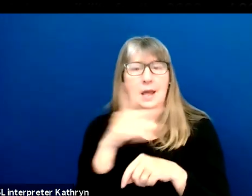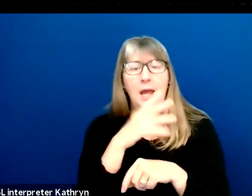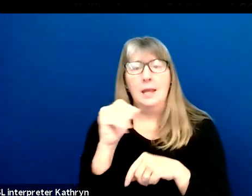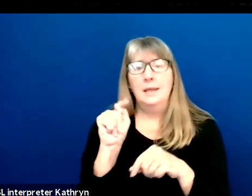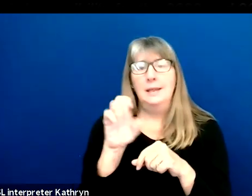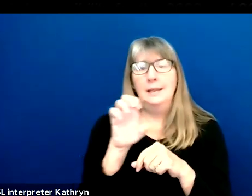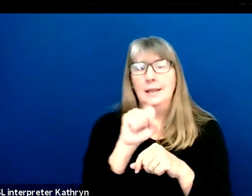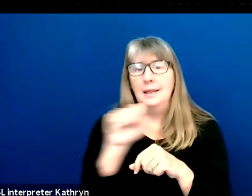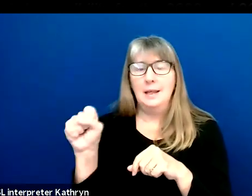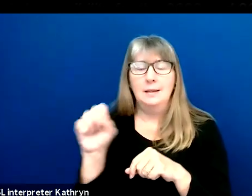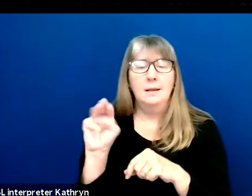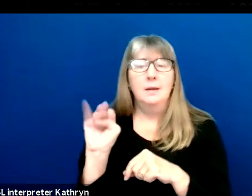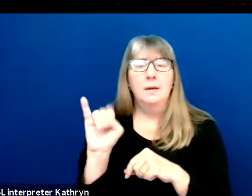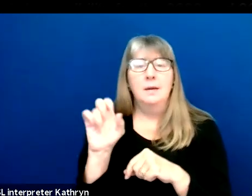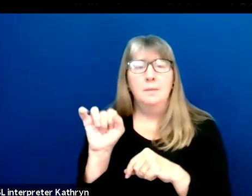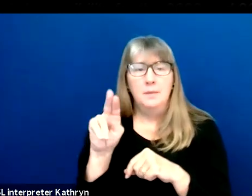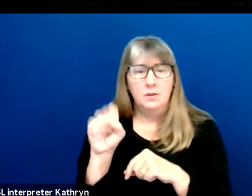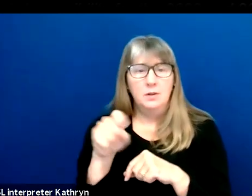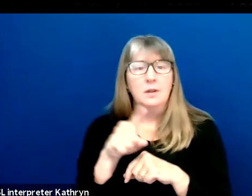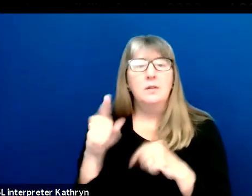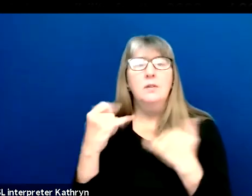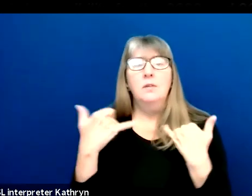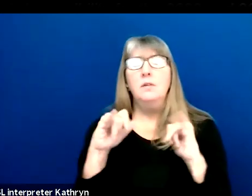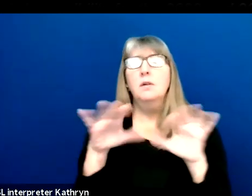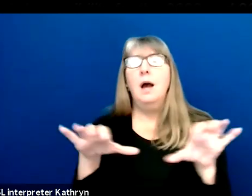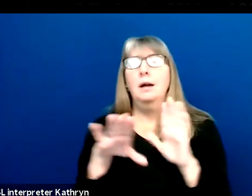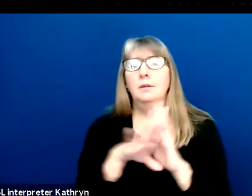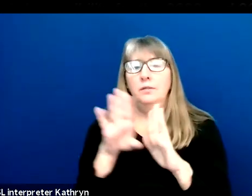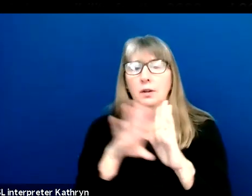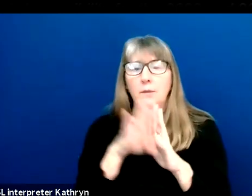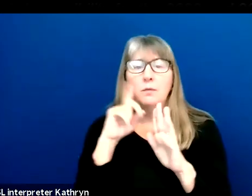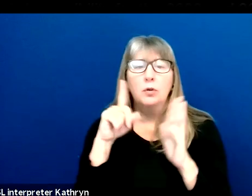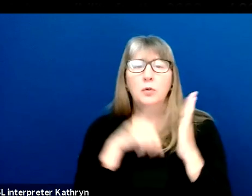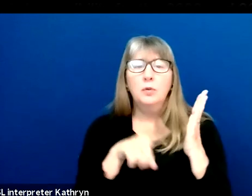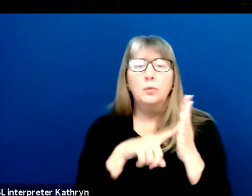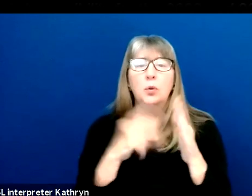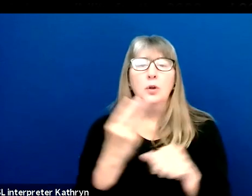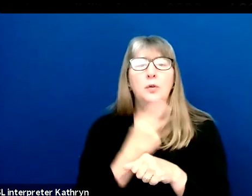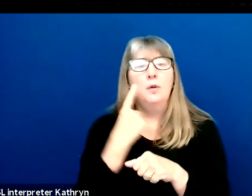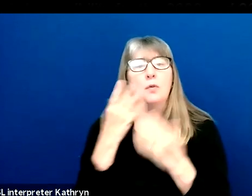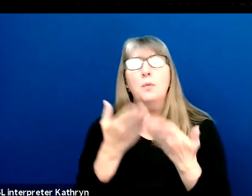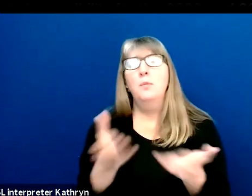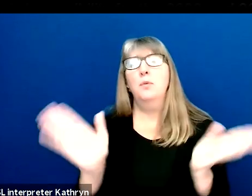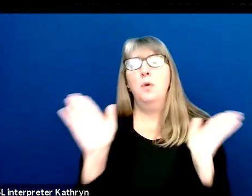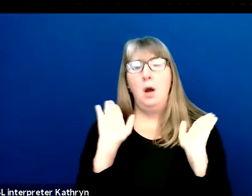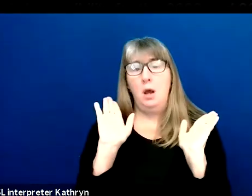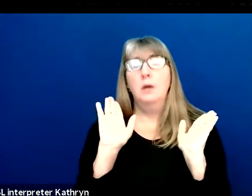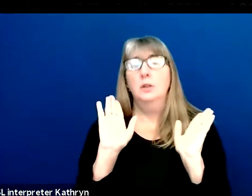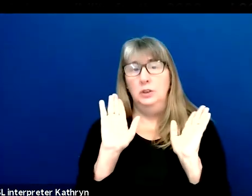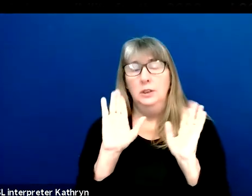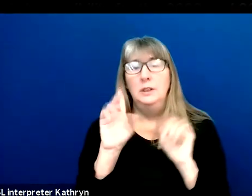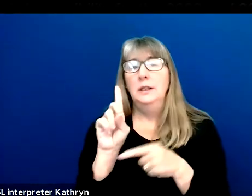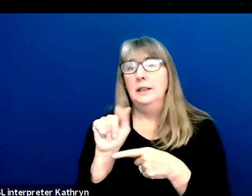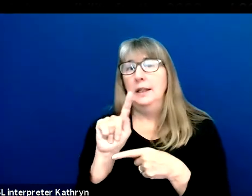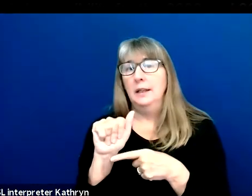development, particularly to explore using it for broader swaths of data. Contributions are